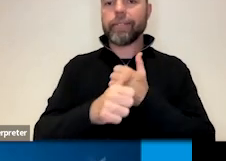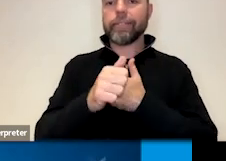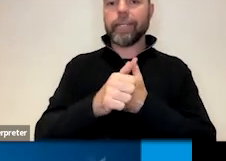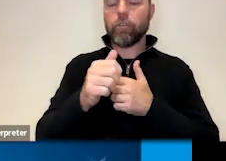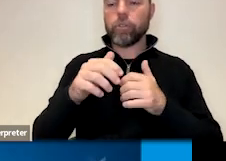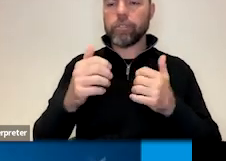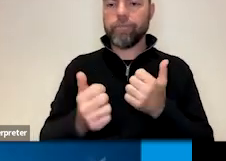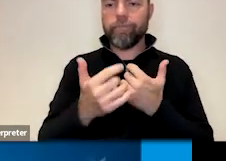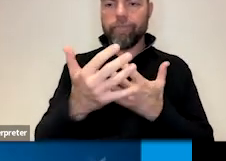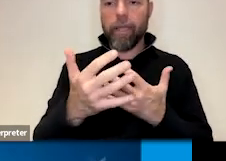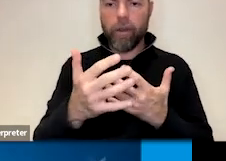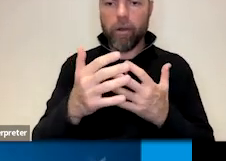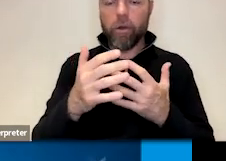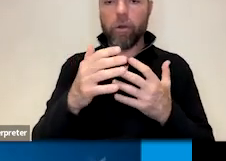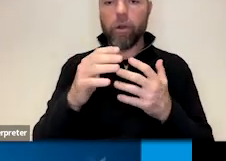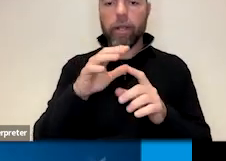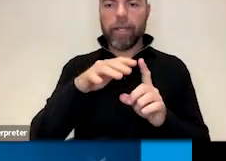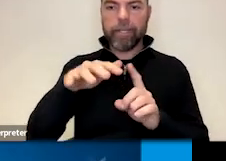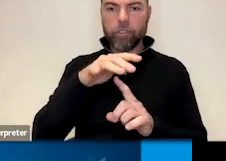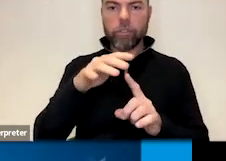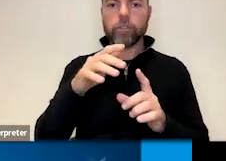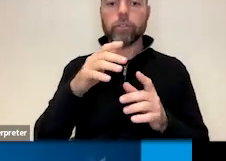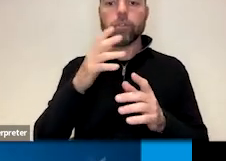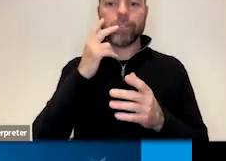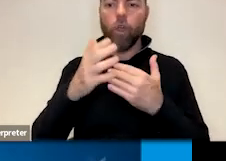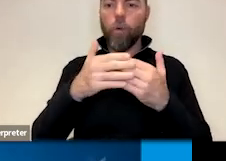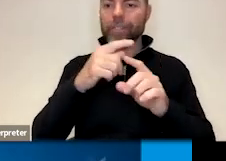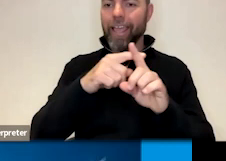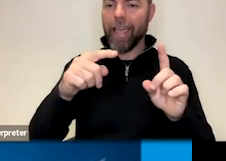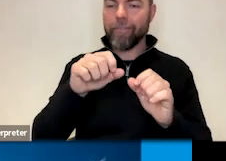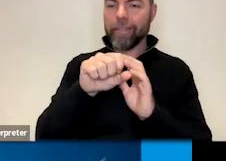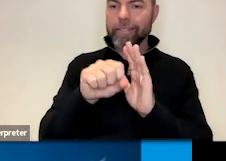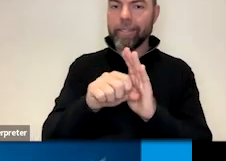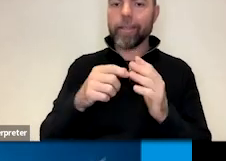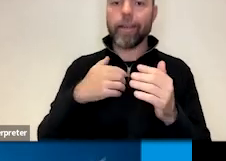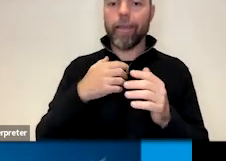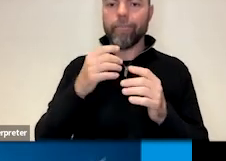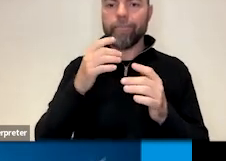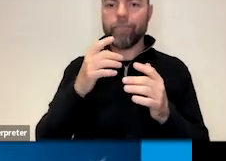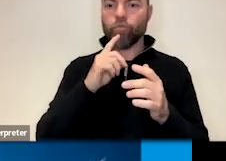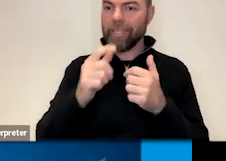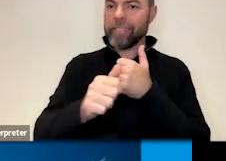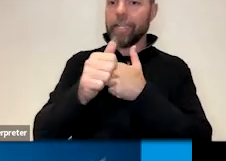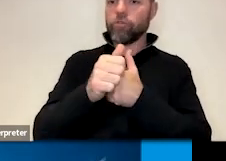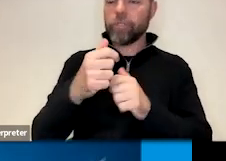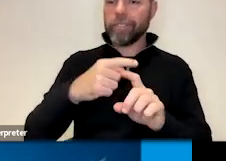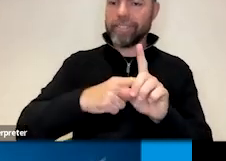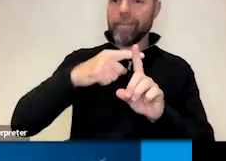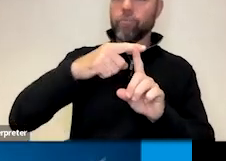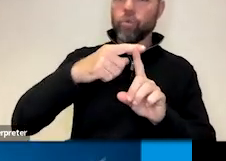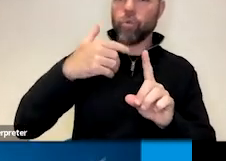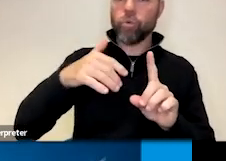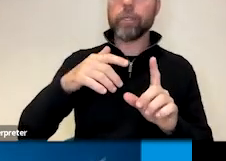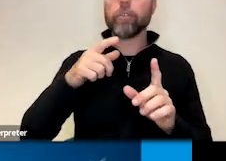weather conditions. You'll see nearly half of the state facing increasingly dangerous temperatures. So the purpose of